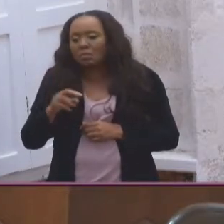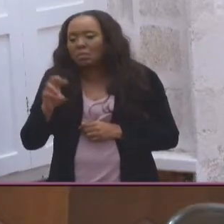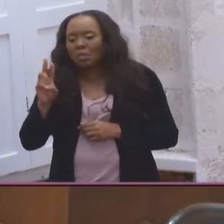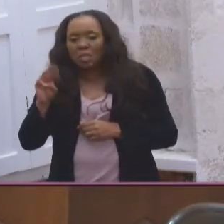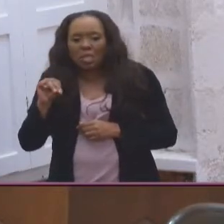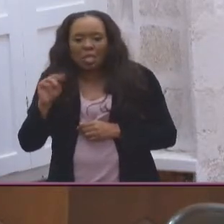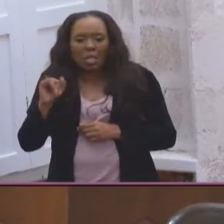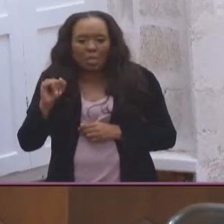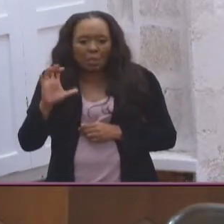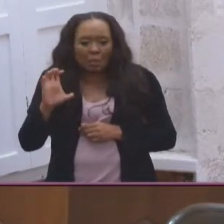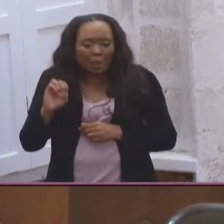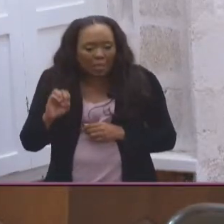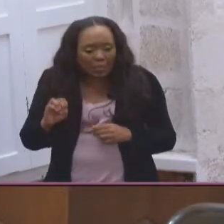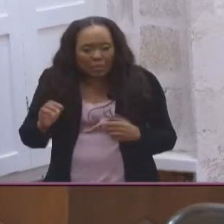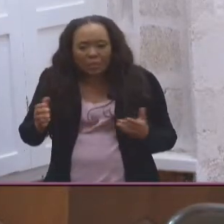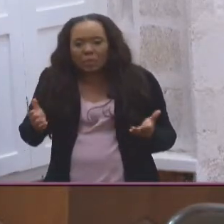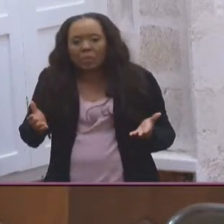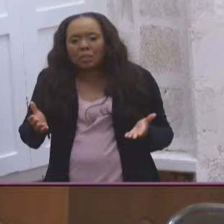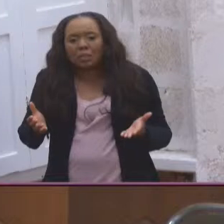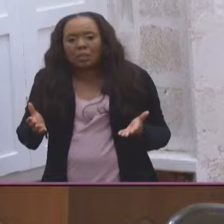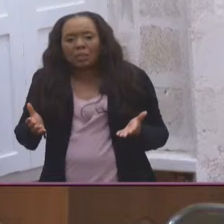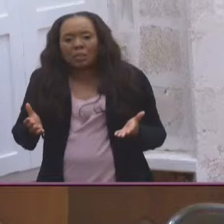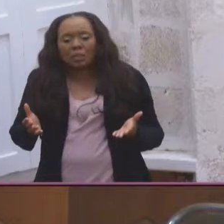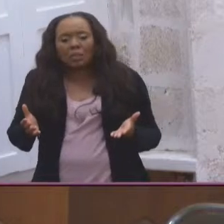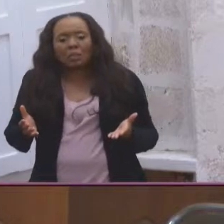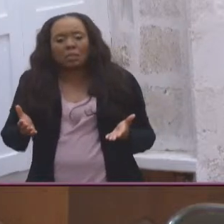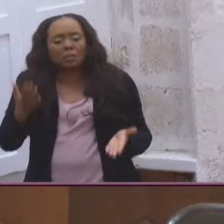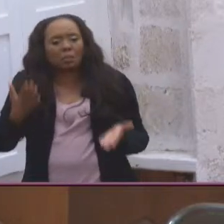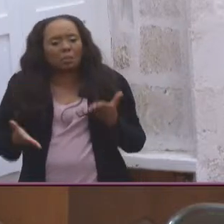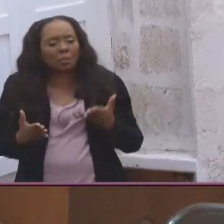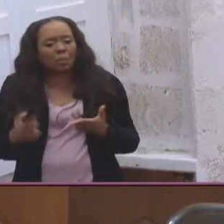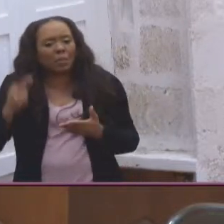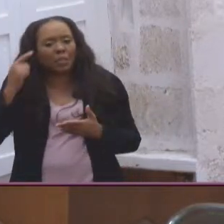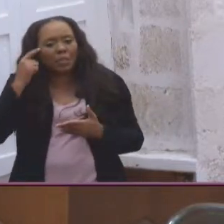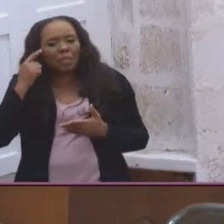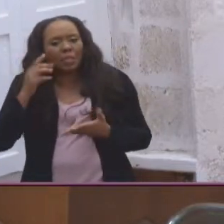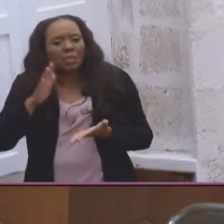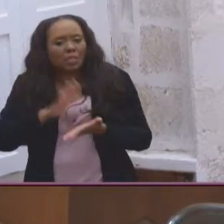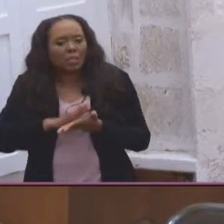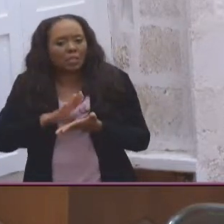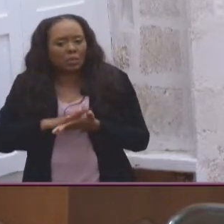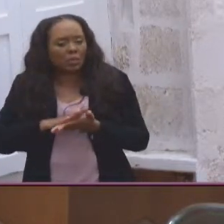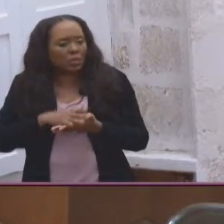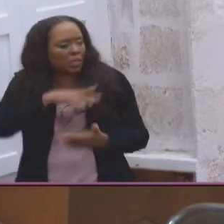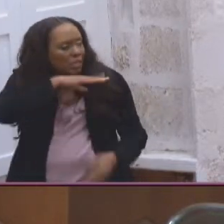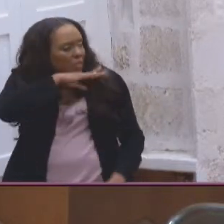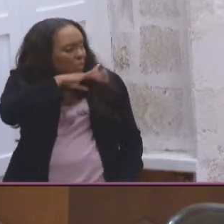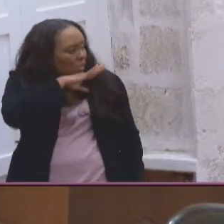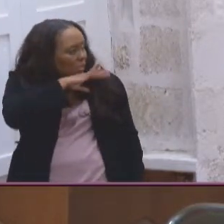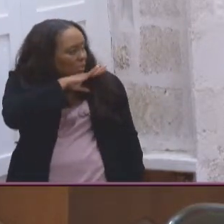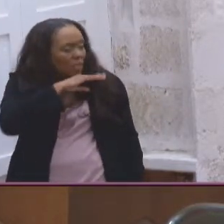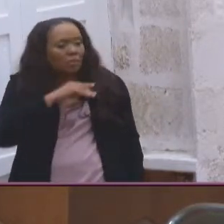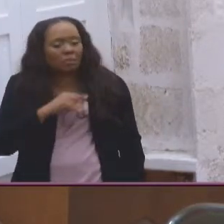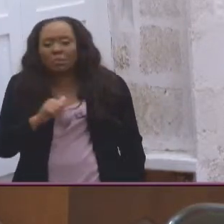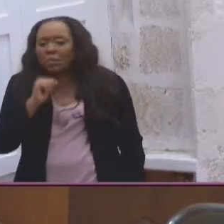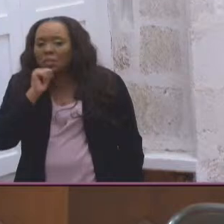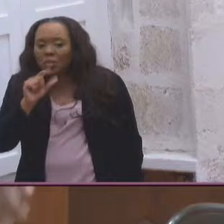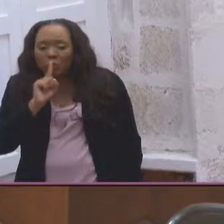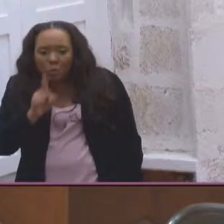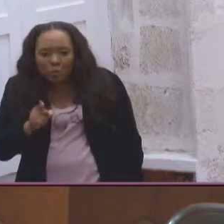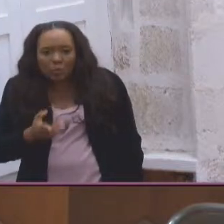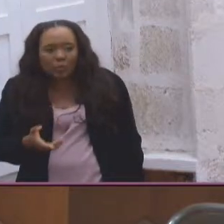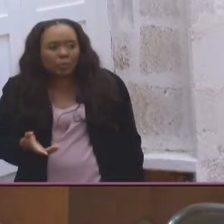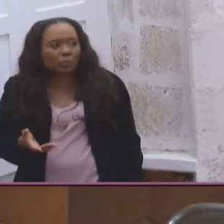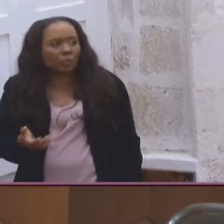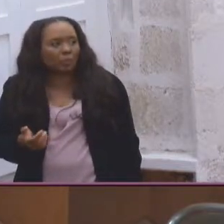be tempted to believe that our schools are dirty, and that is not the case. In most